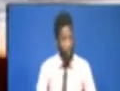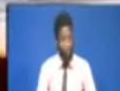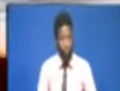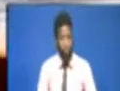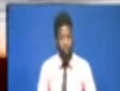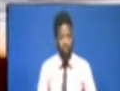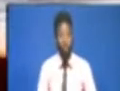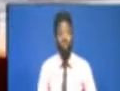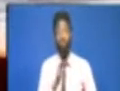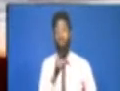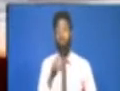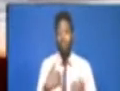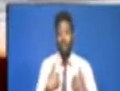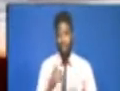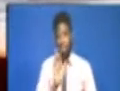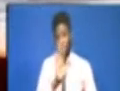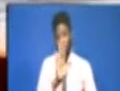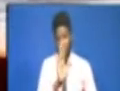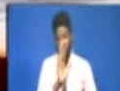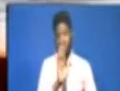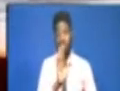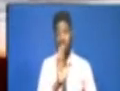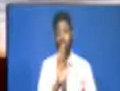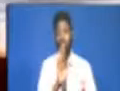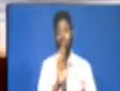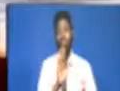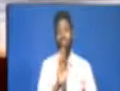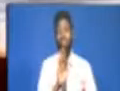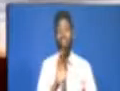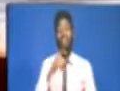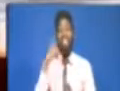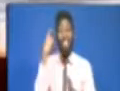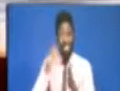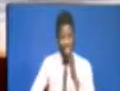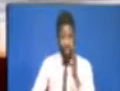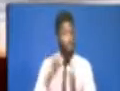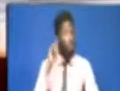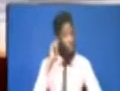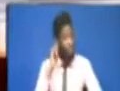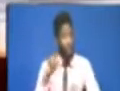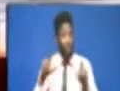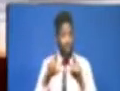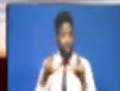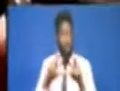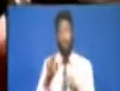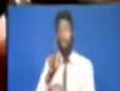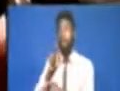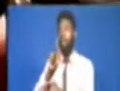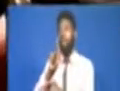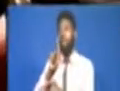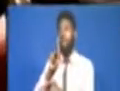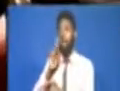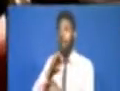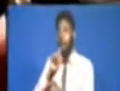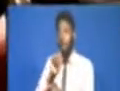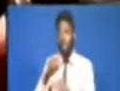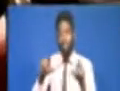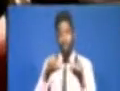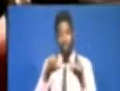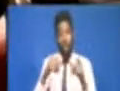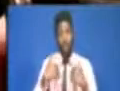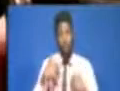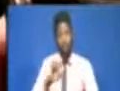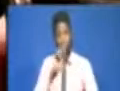Do you have your compliance with tax obligations with the state with a KRA certificate?